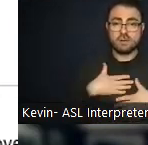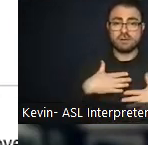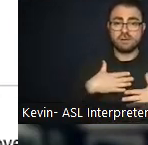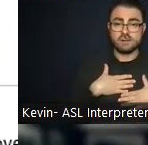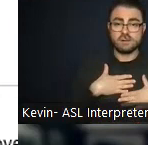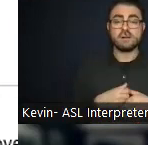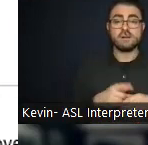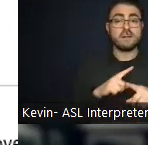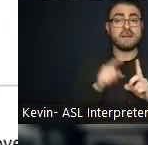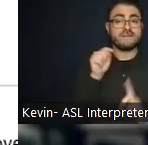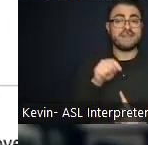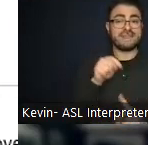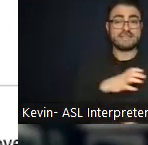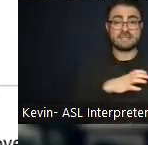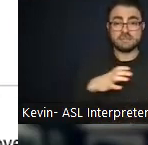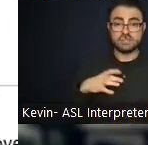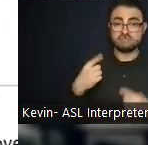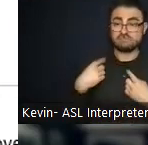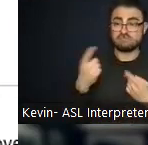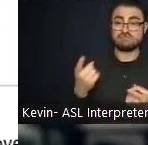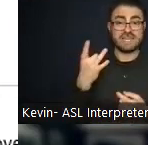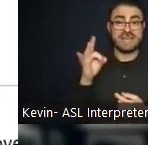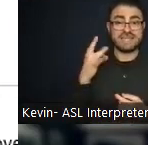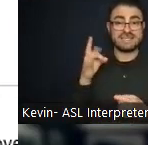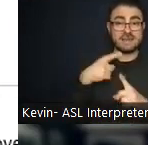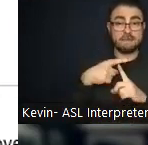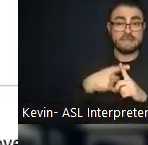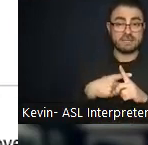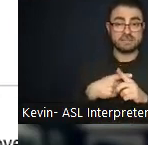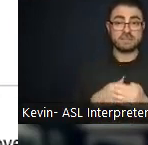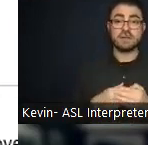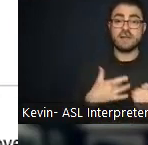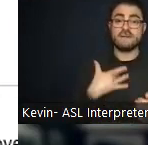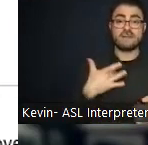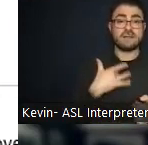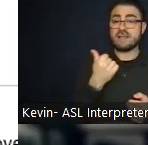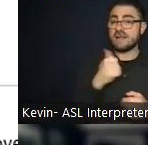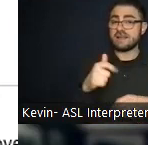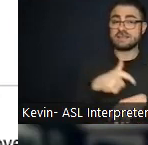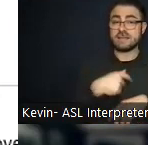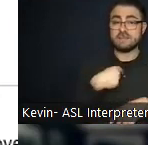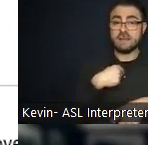With this commission in our 18 months, I feel like any time I am away,